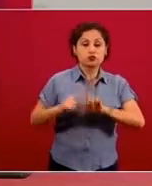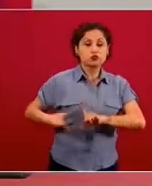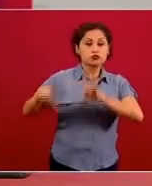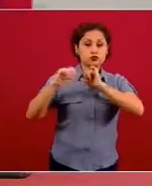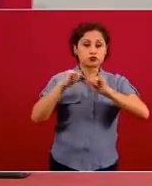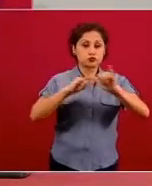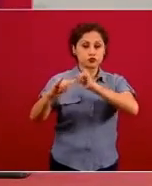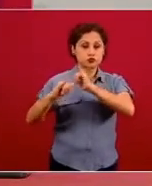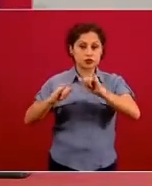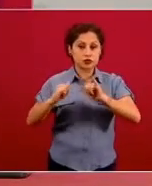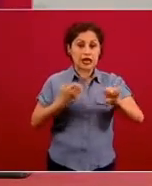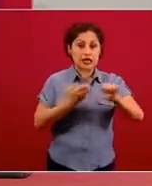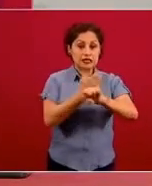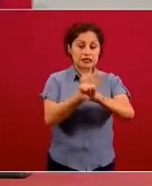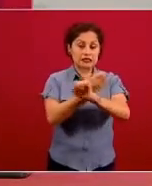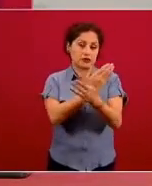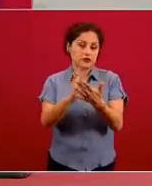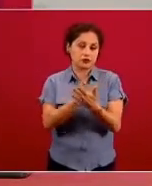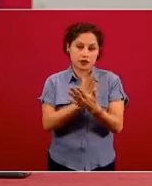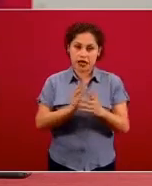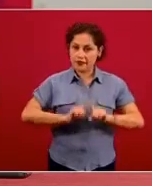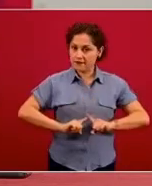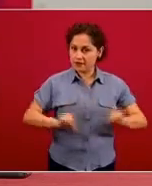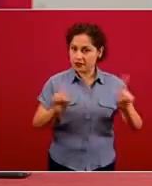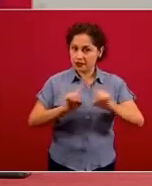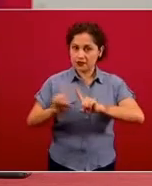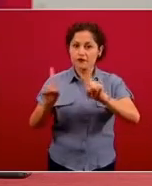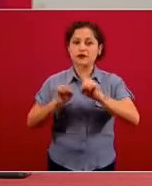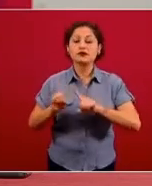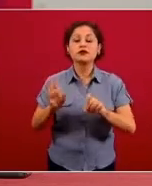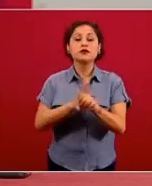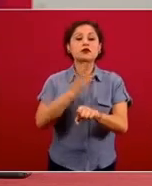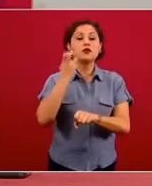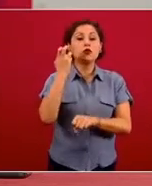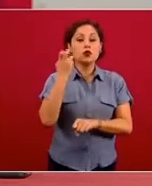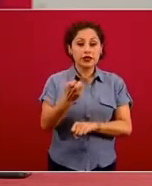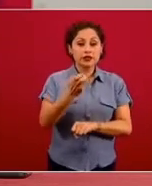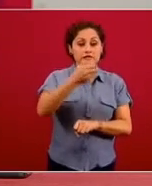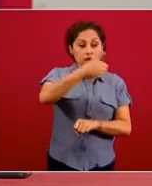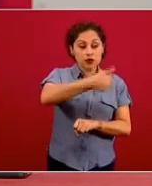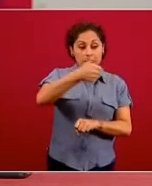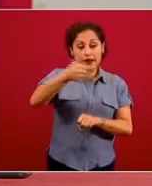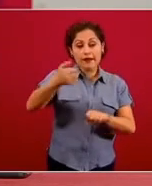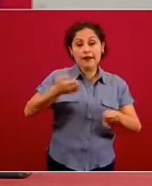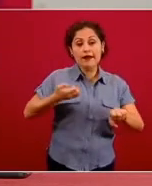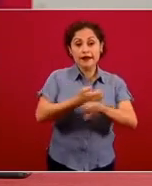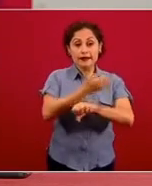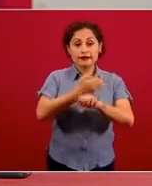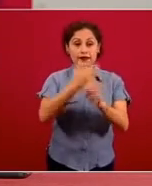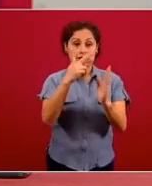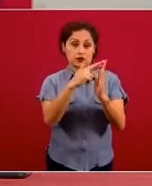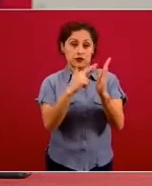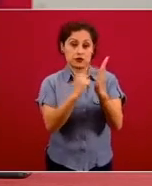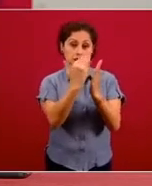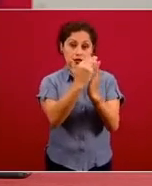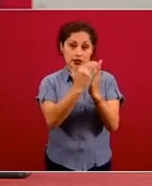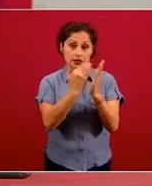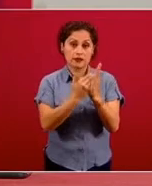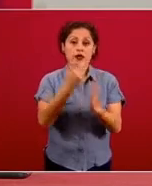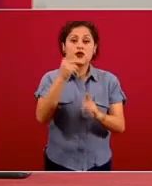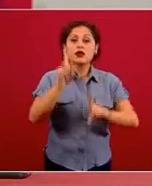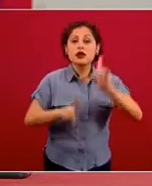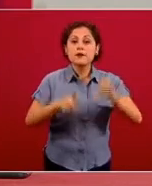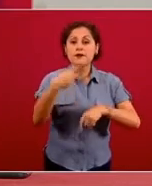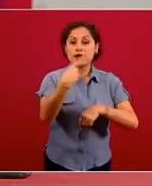as we saw yesterday on the map, since it's different for different states, in each state, we need